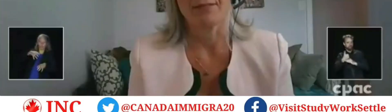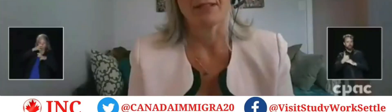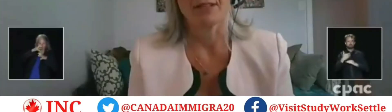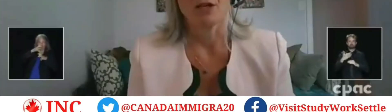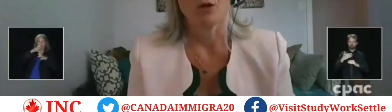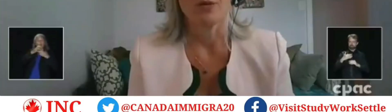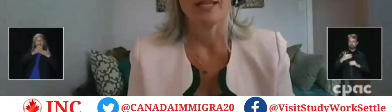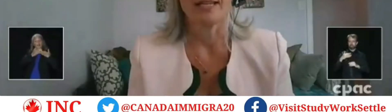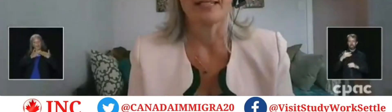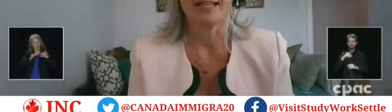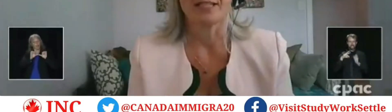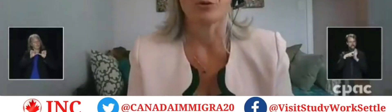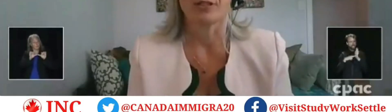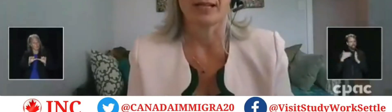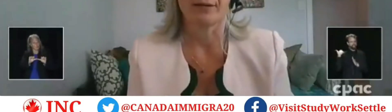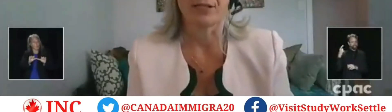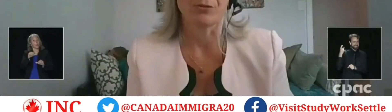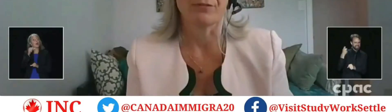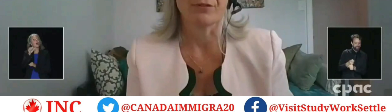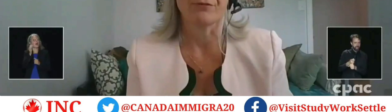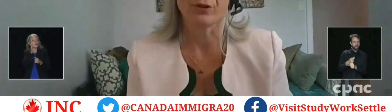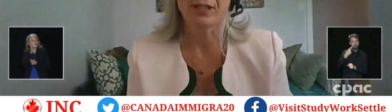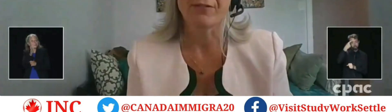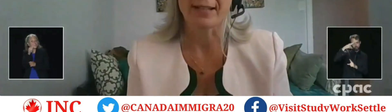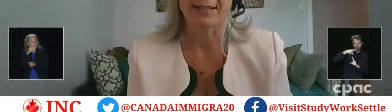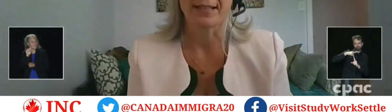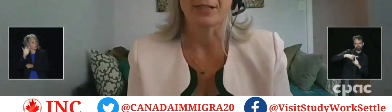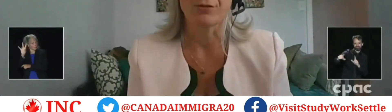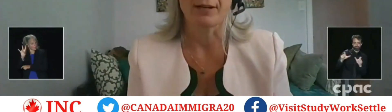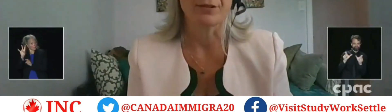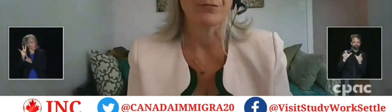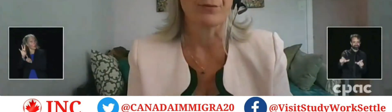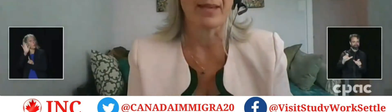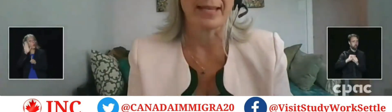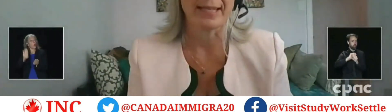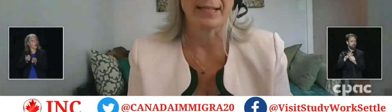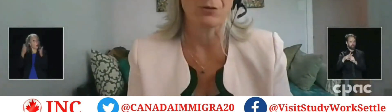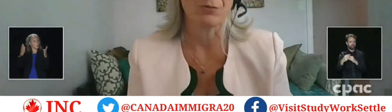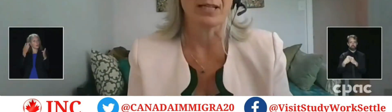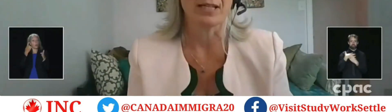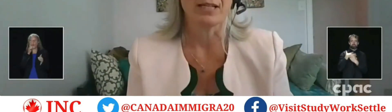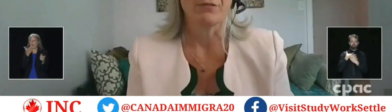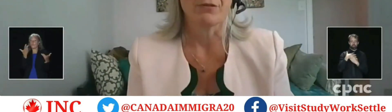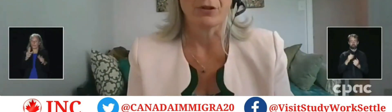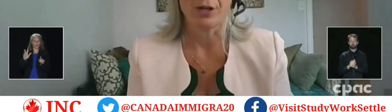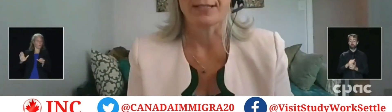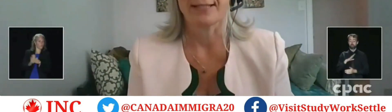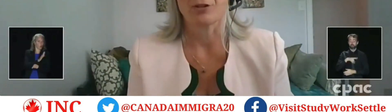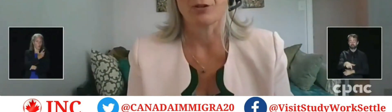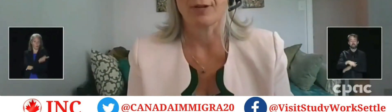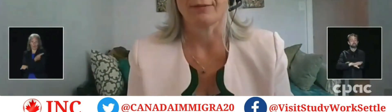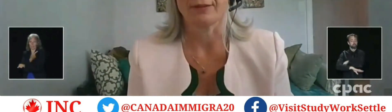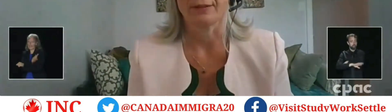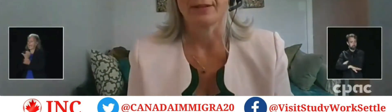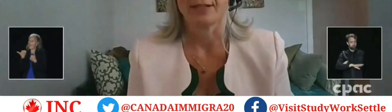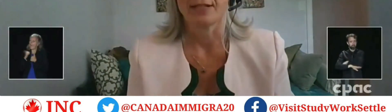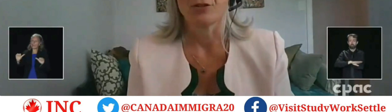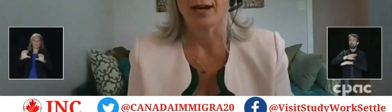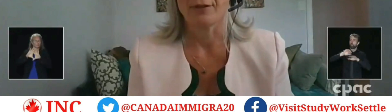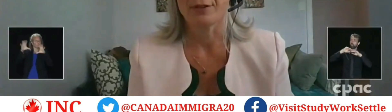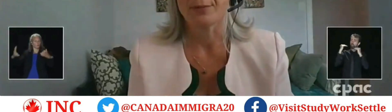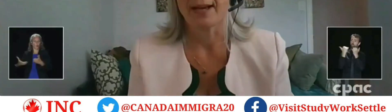On September 7th, we intend to allow entry for fully vaccinated travelers from any country for non-essential